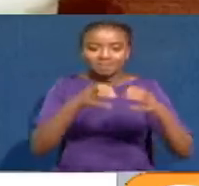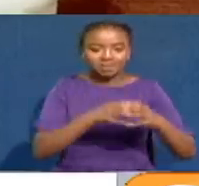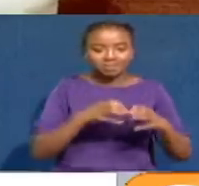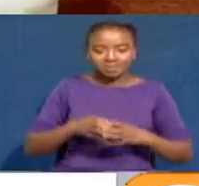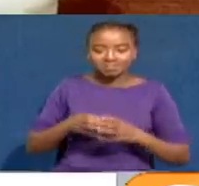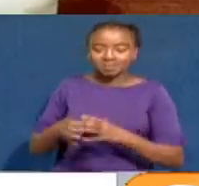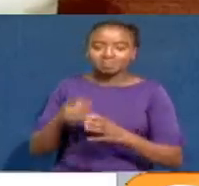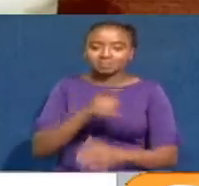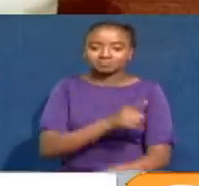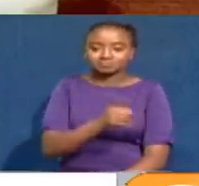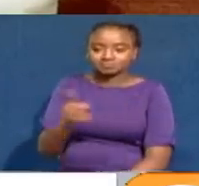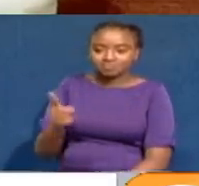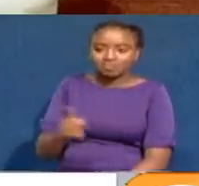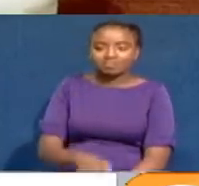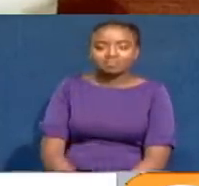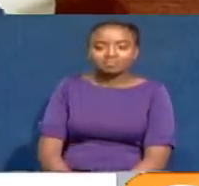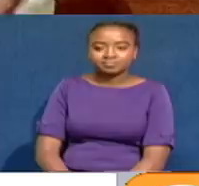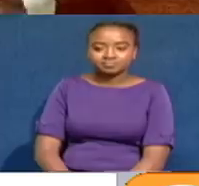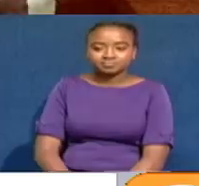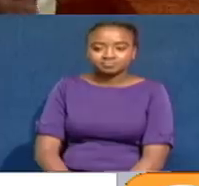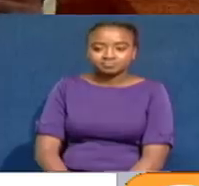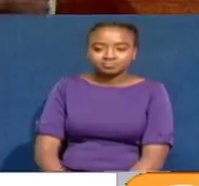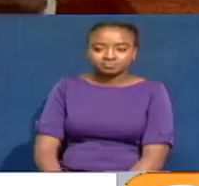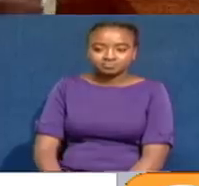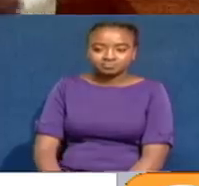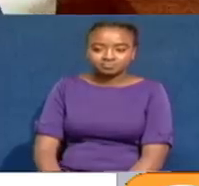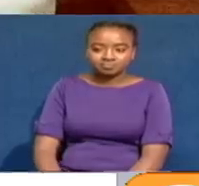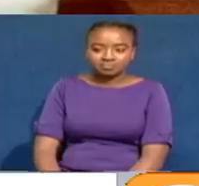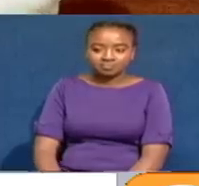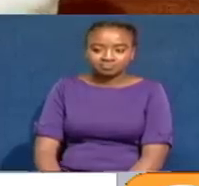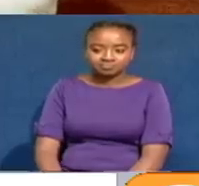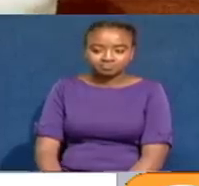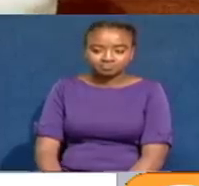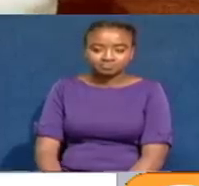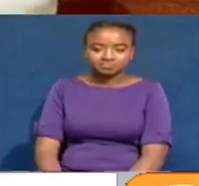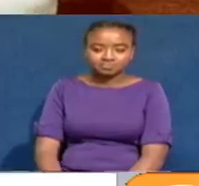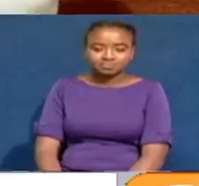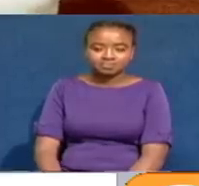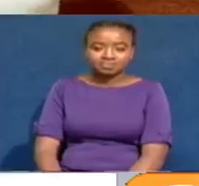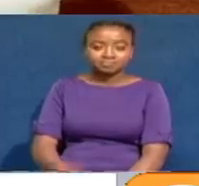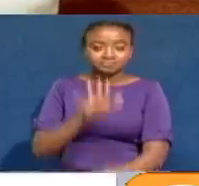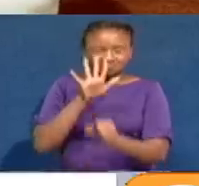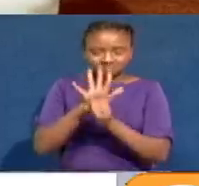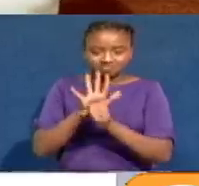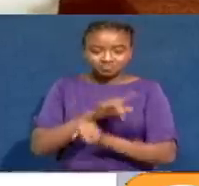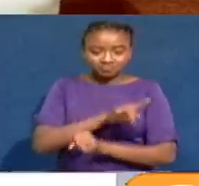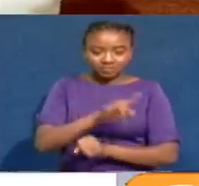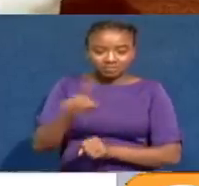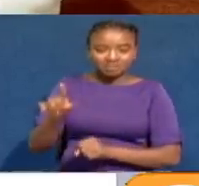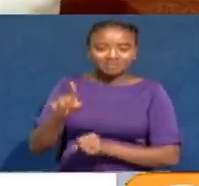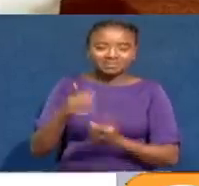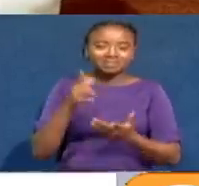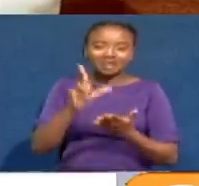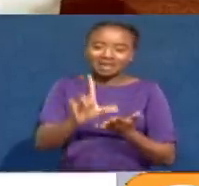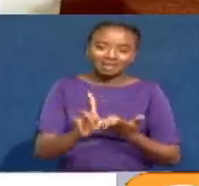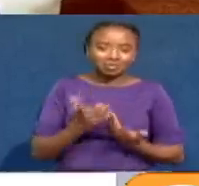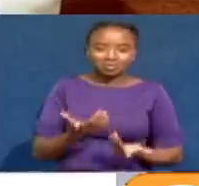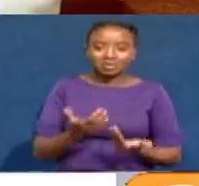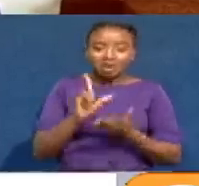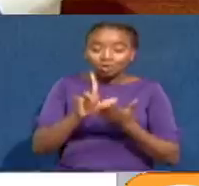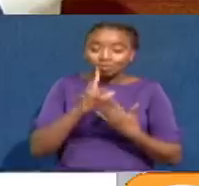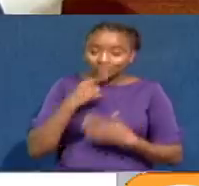the last mile companies in terms of the ones that connect water to the homes. Most of them are indebted. That debt is usually